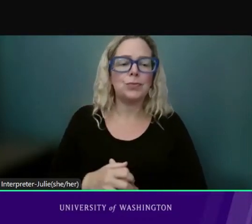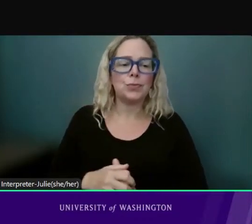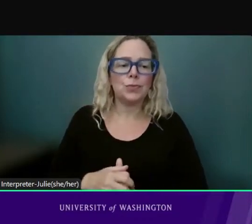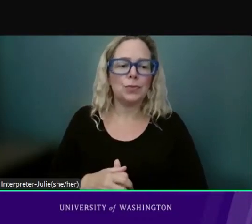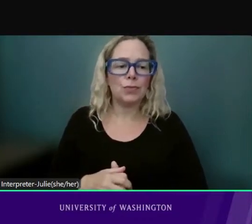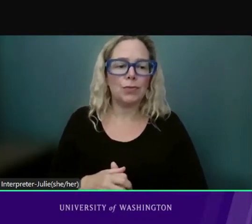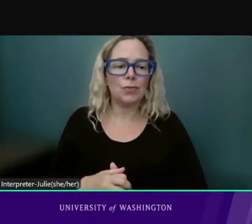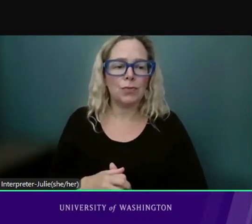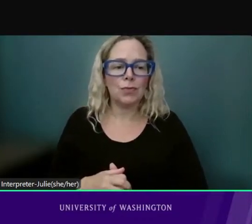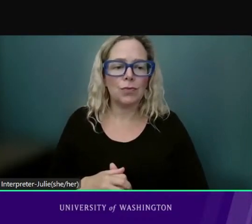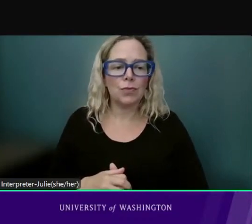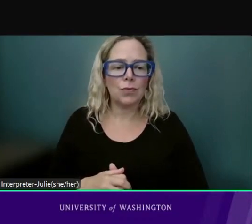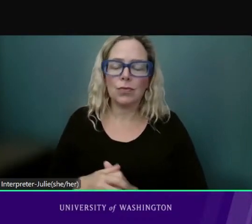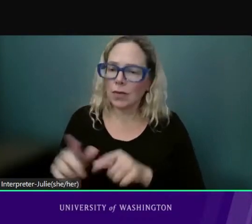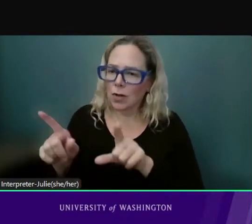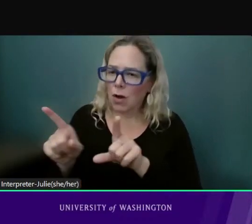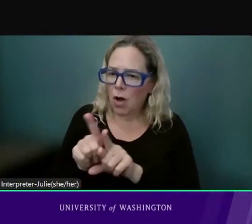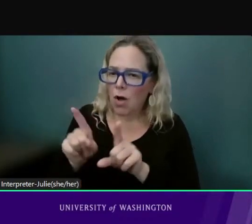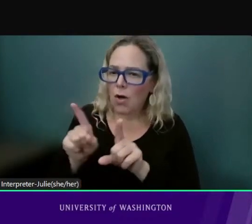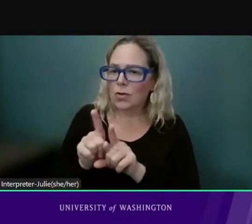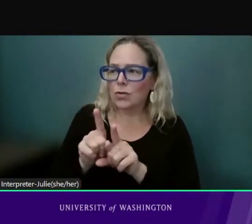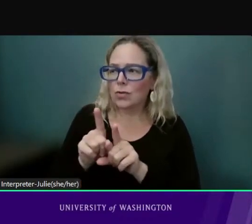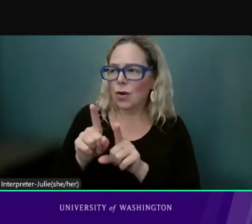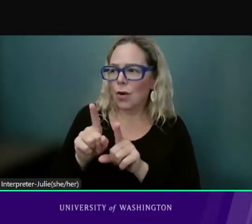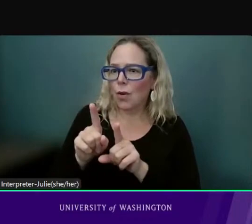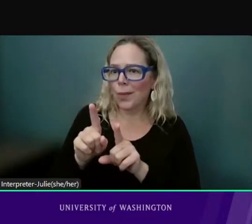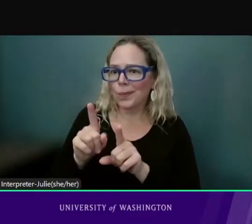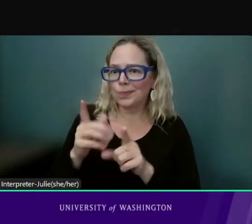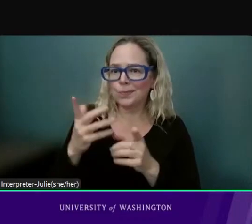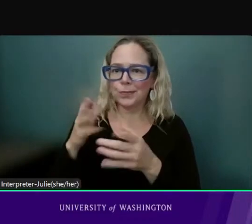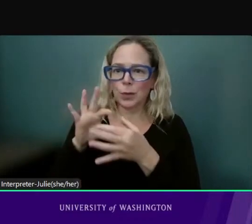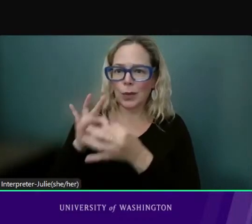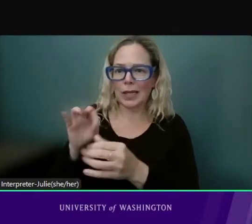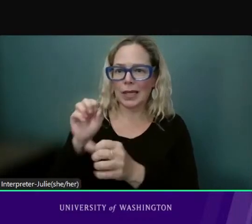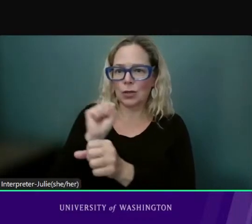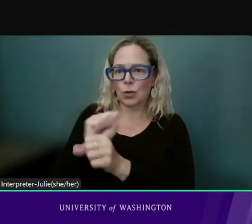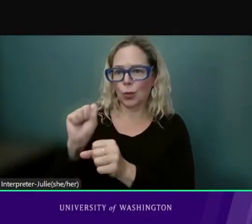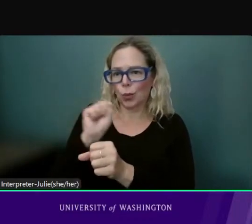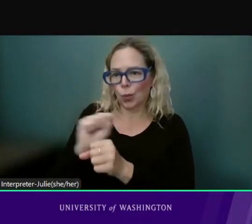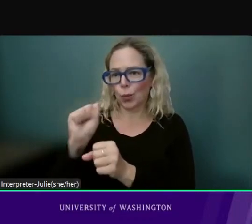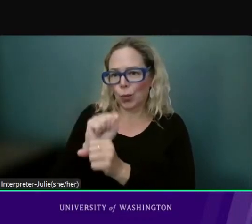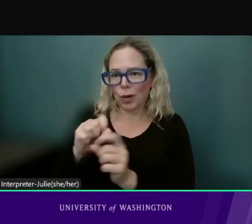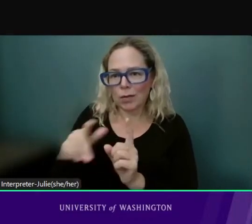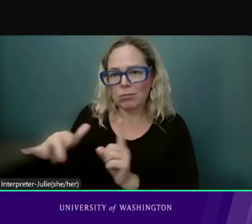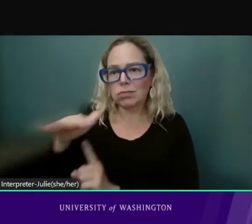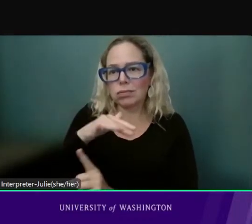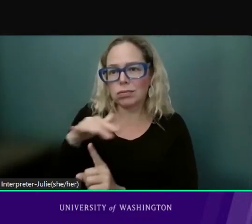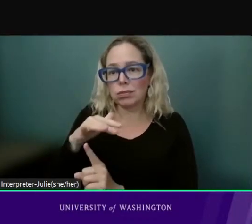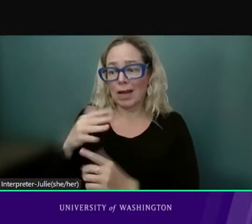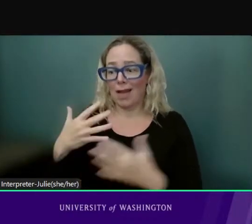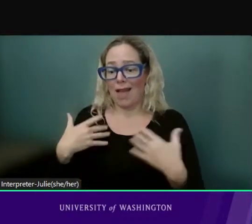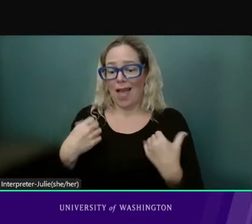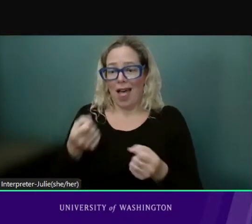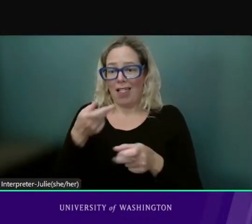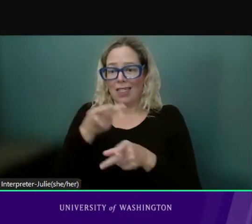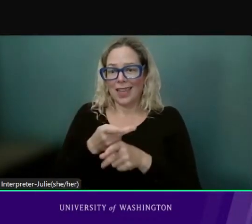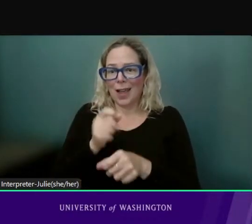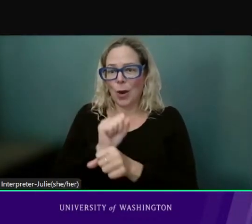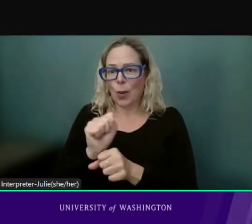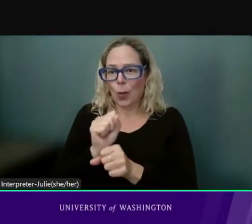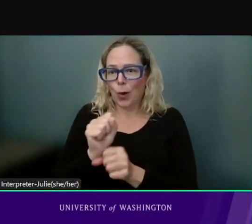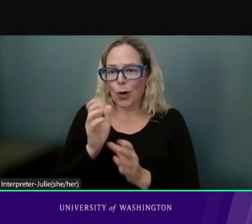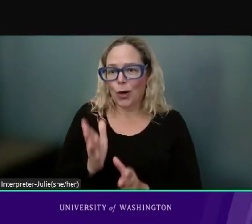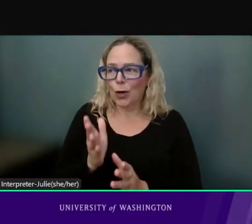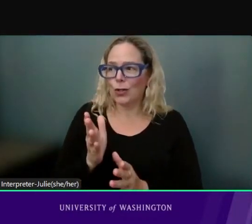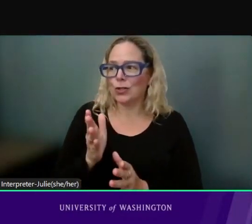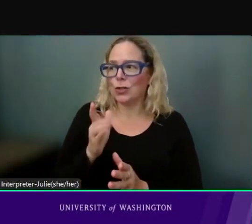characteristics. And also that in terms of work conditions, healthcare workers with disabilities were more likely to have flexible